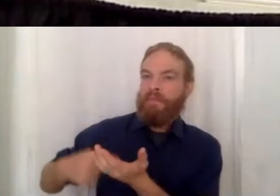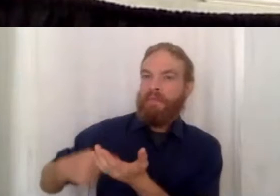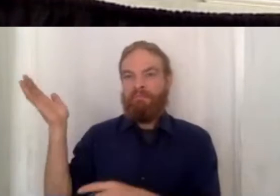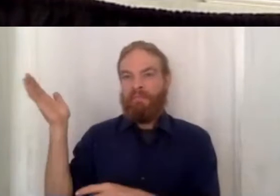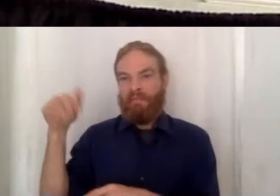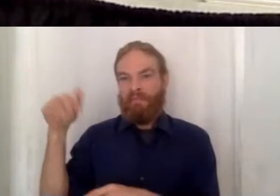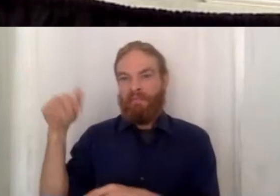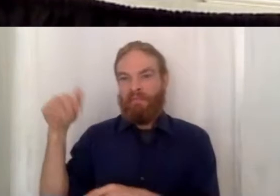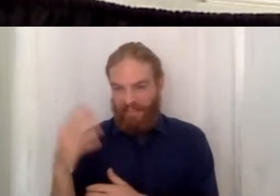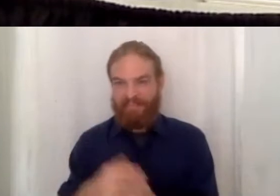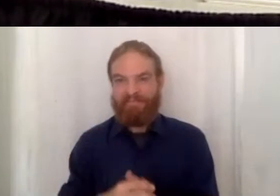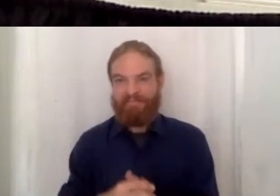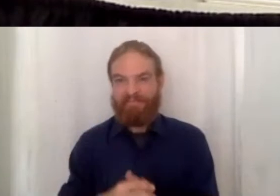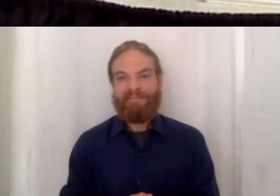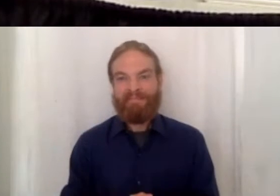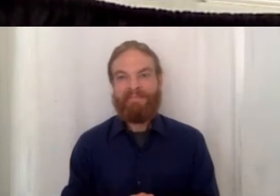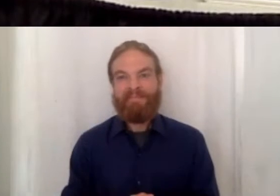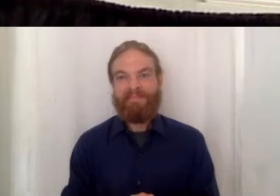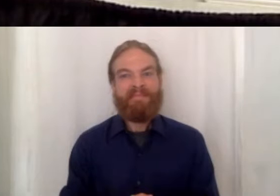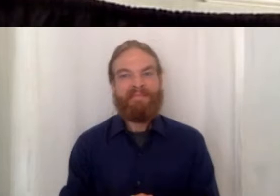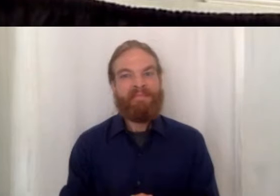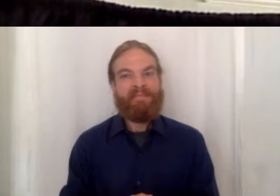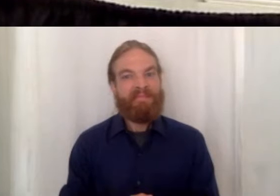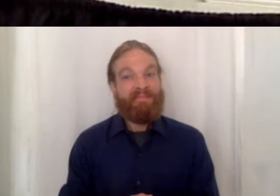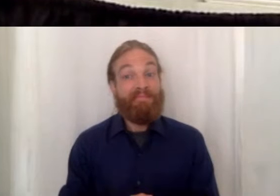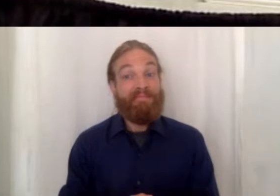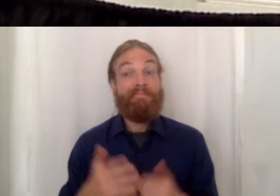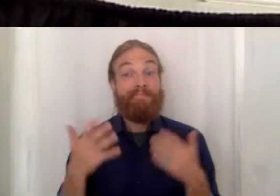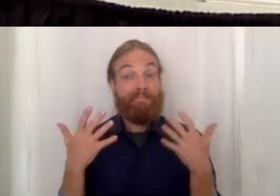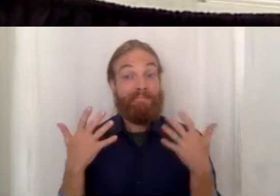then Haley Zachary, who